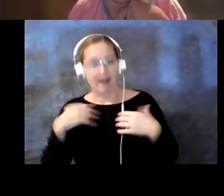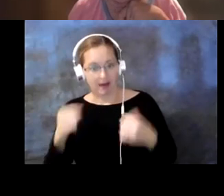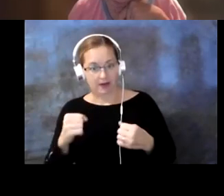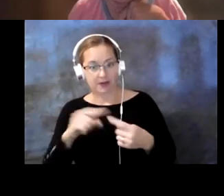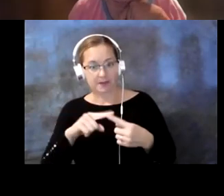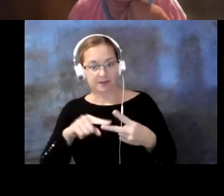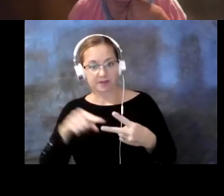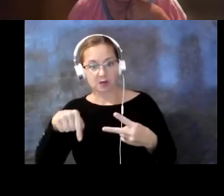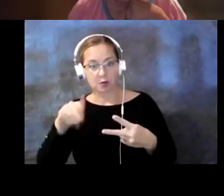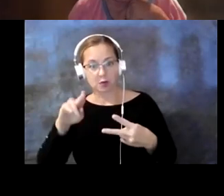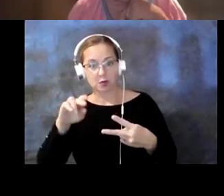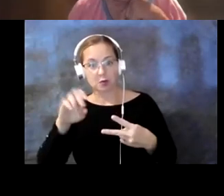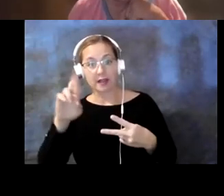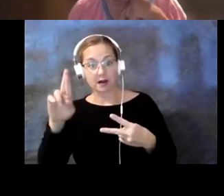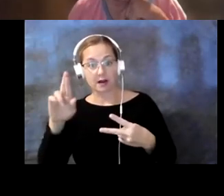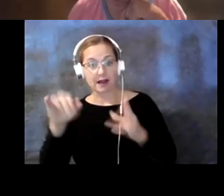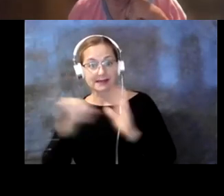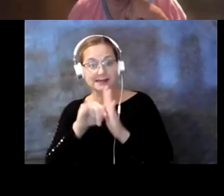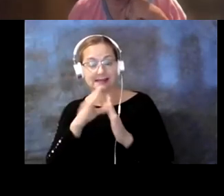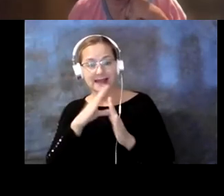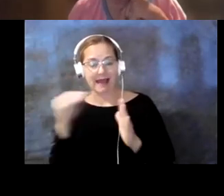and disability as well. So just